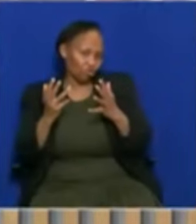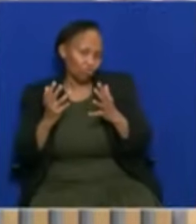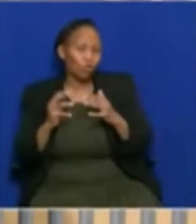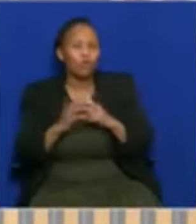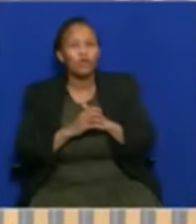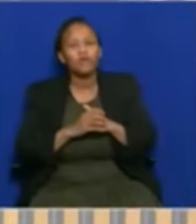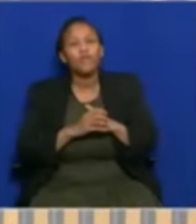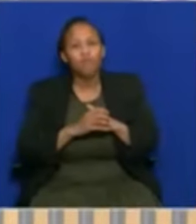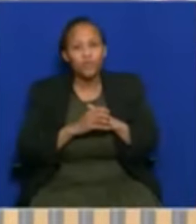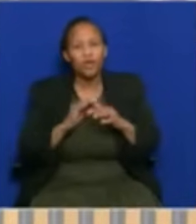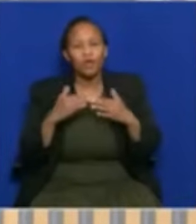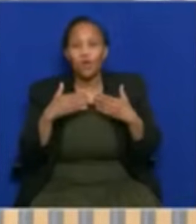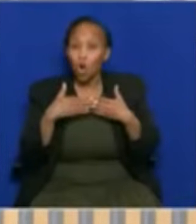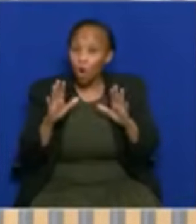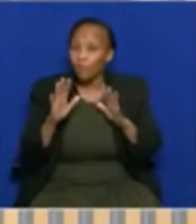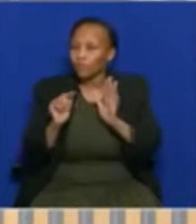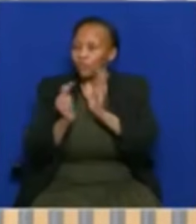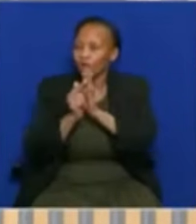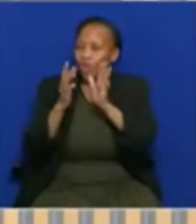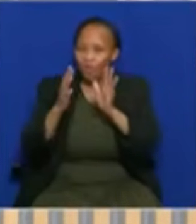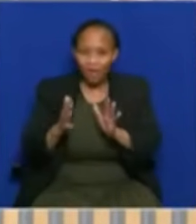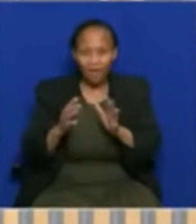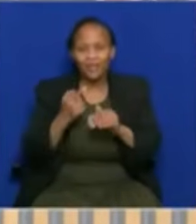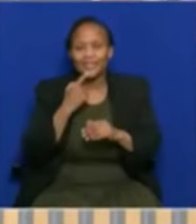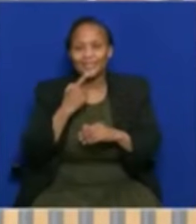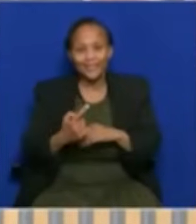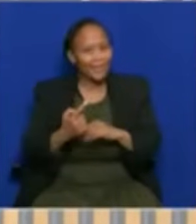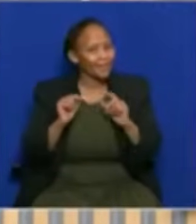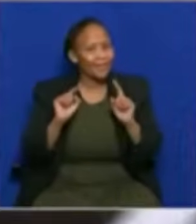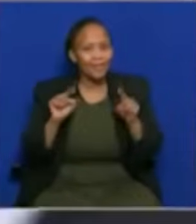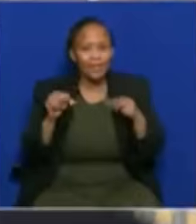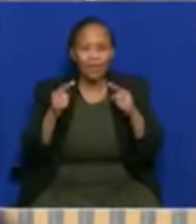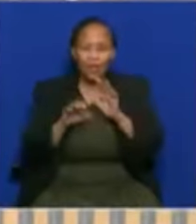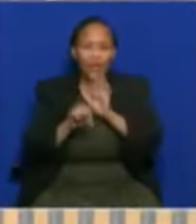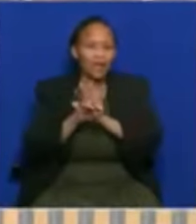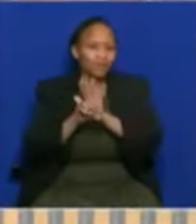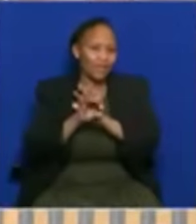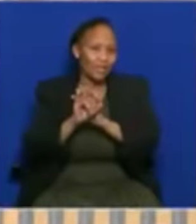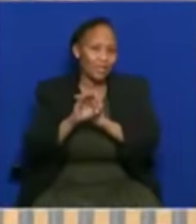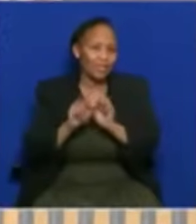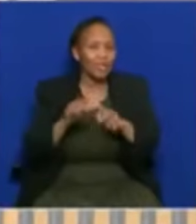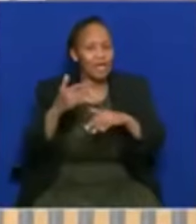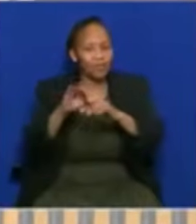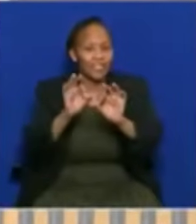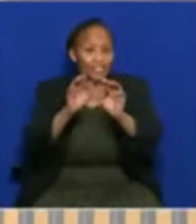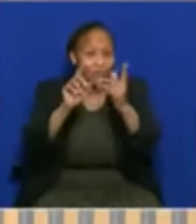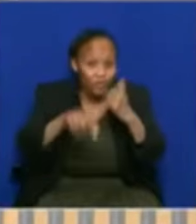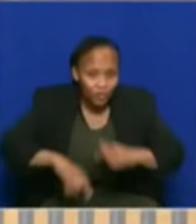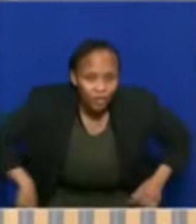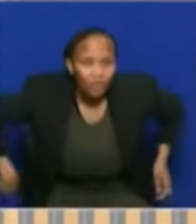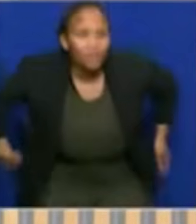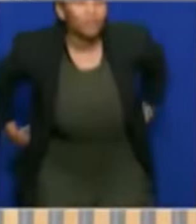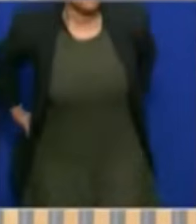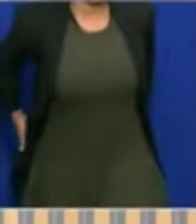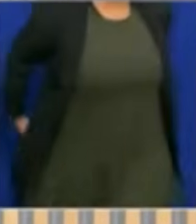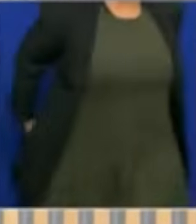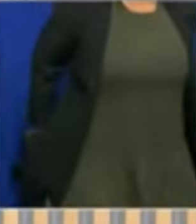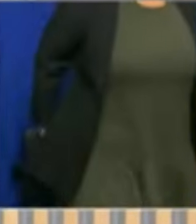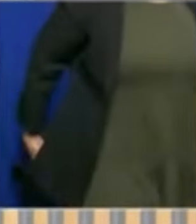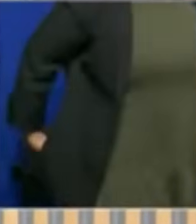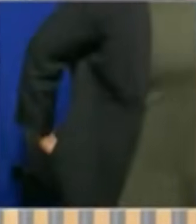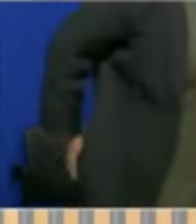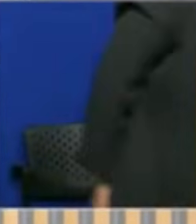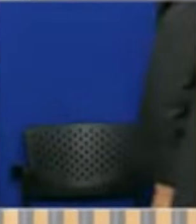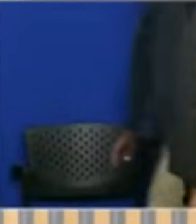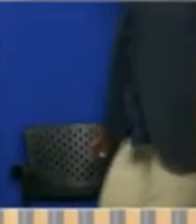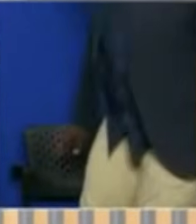lawyer, and say they should not have advertised it outside. You must go to your act. Anything else that you say